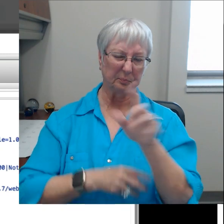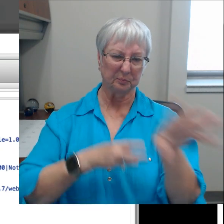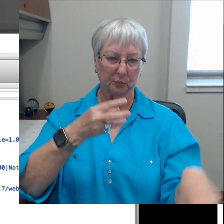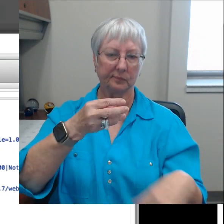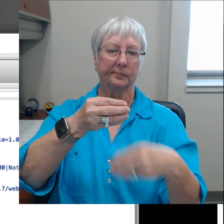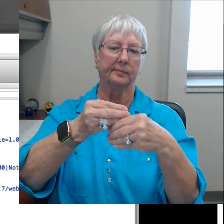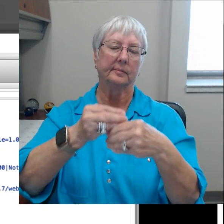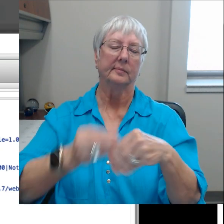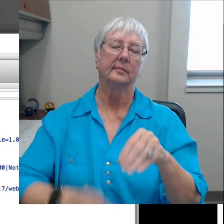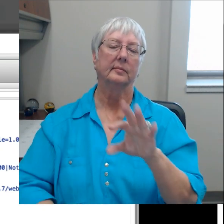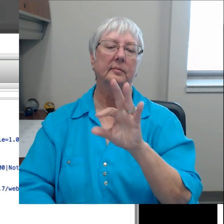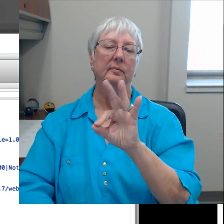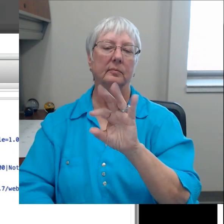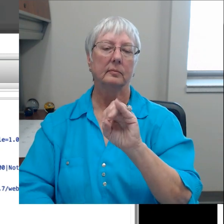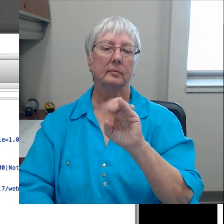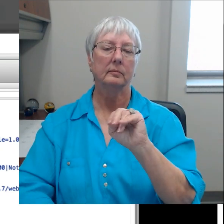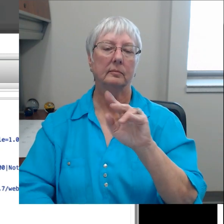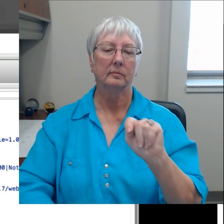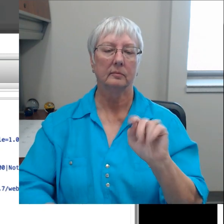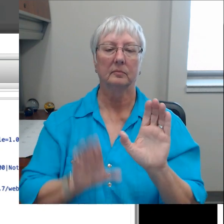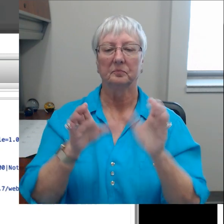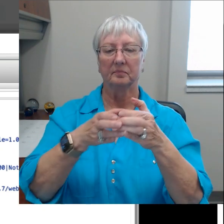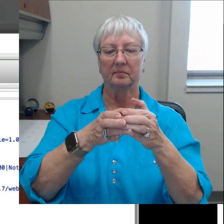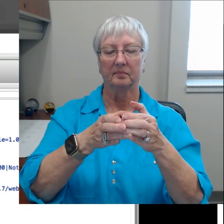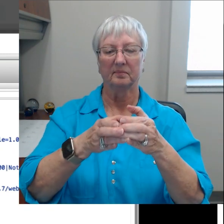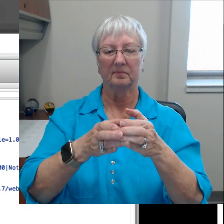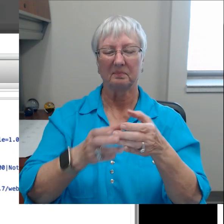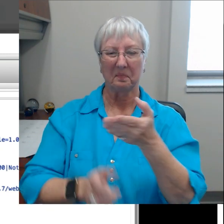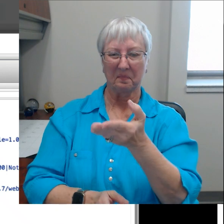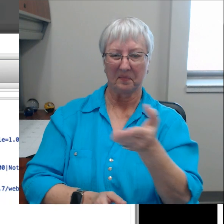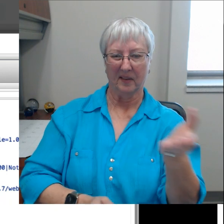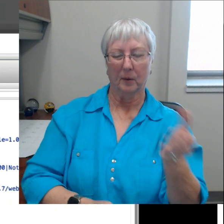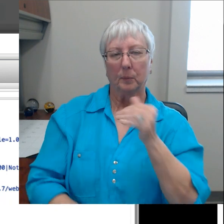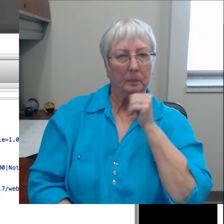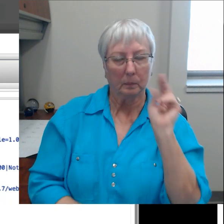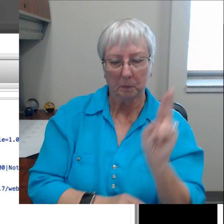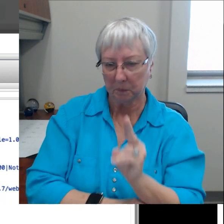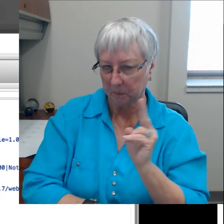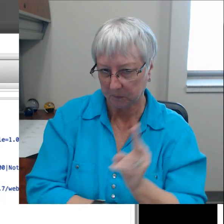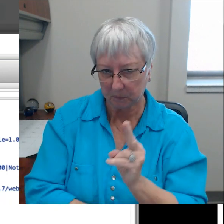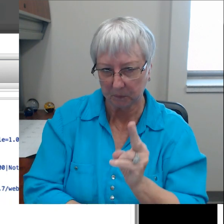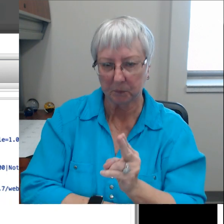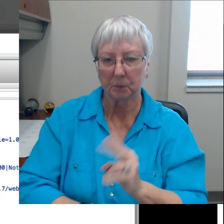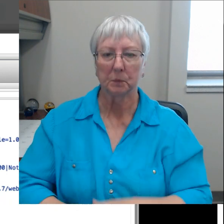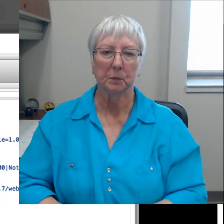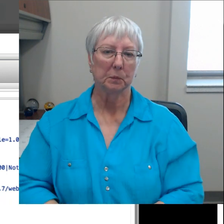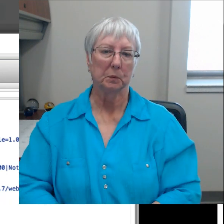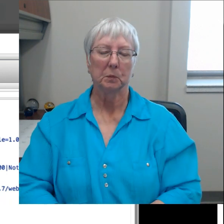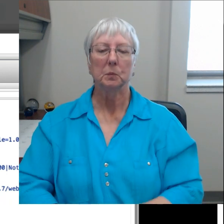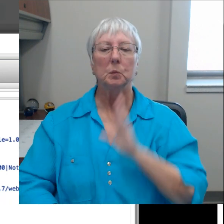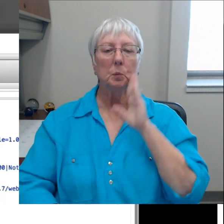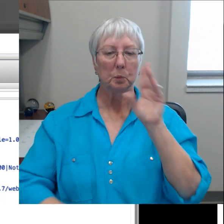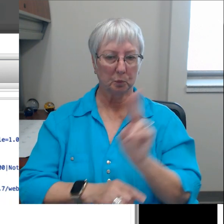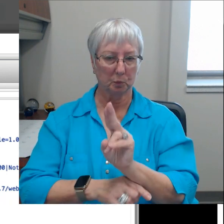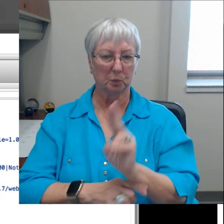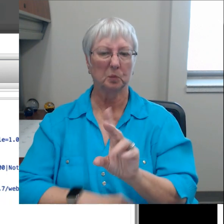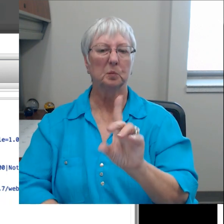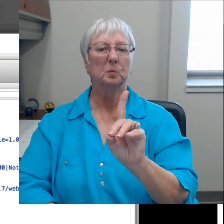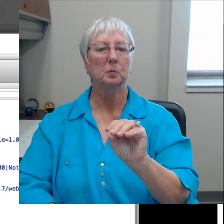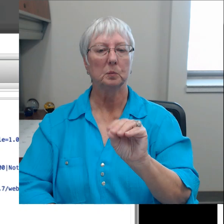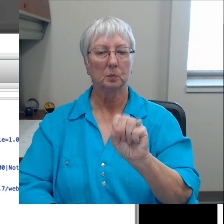font families we're using, because we're not using Droid Sans and Droid Serif. We are using Dosis, Noto